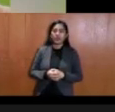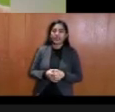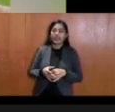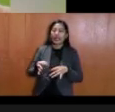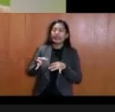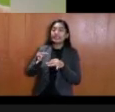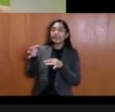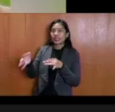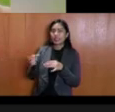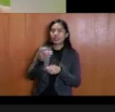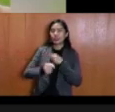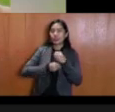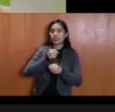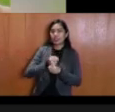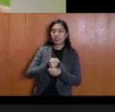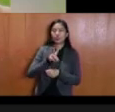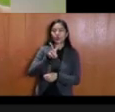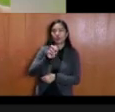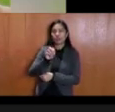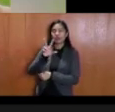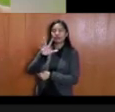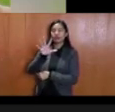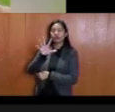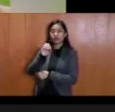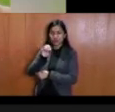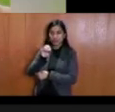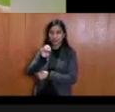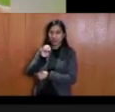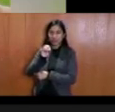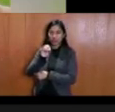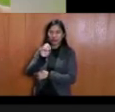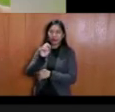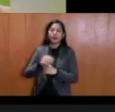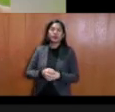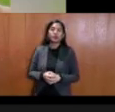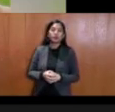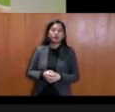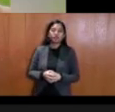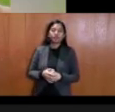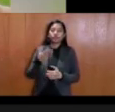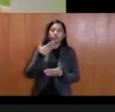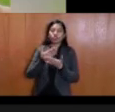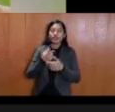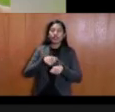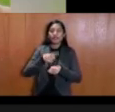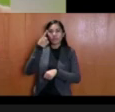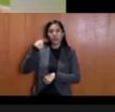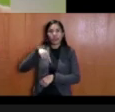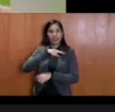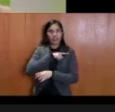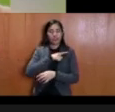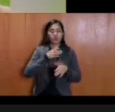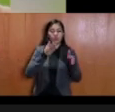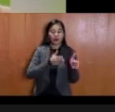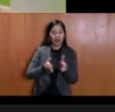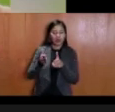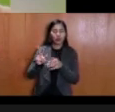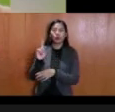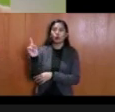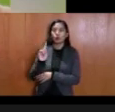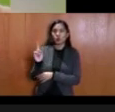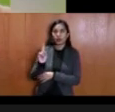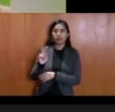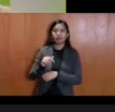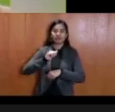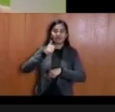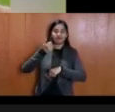2050. It's really a sufficient time for us to really plan what do we intend for the Philippines in terms